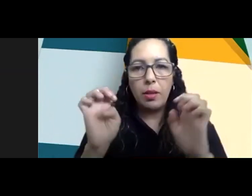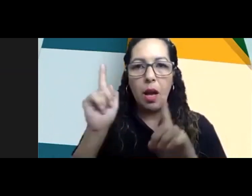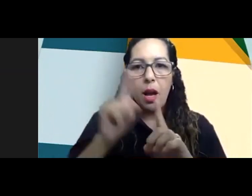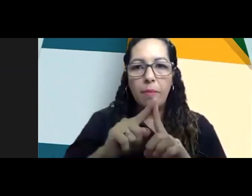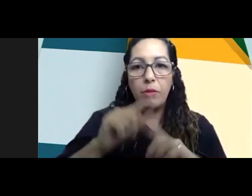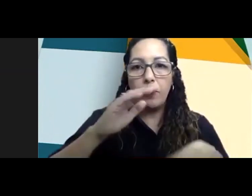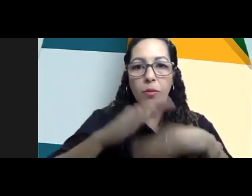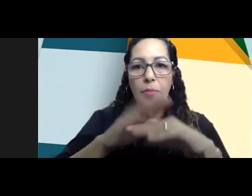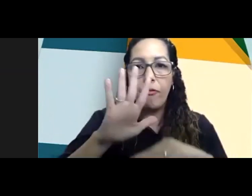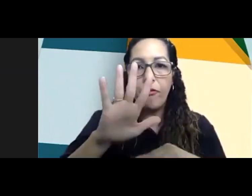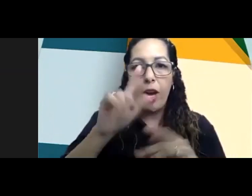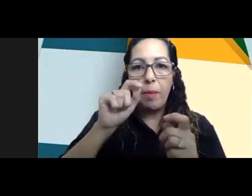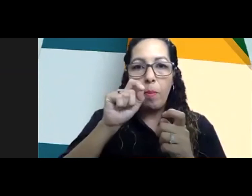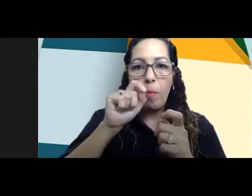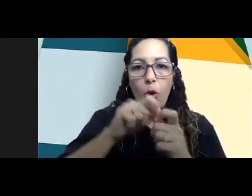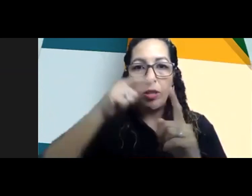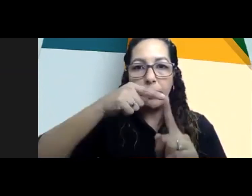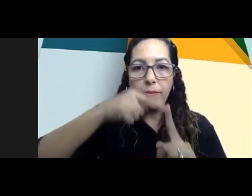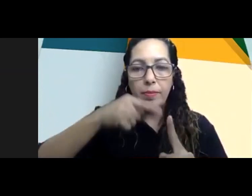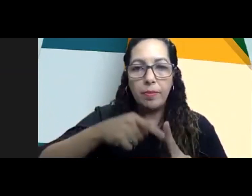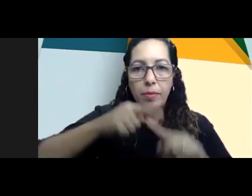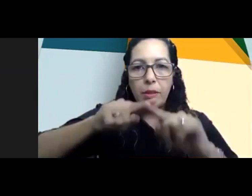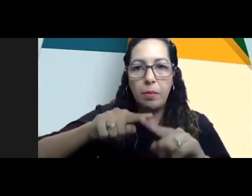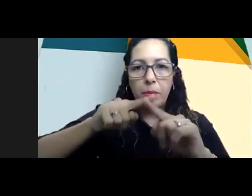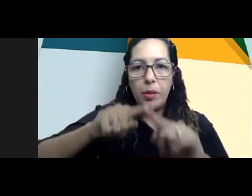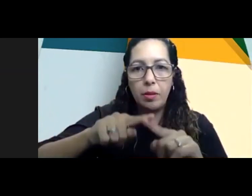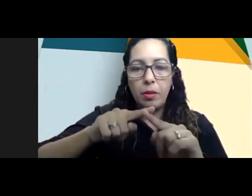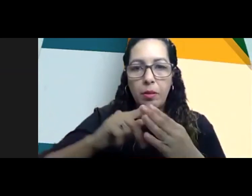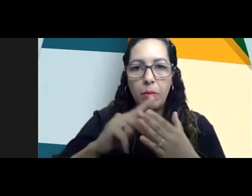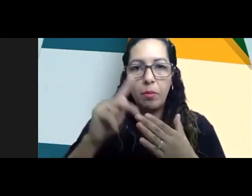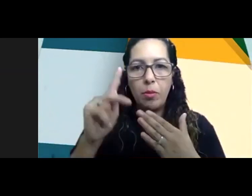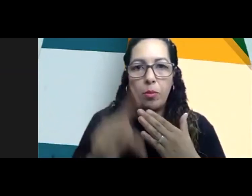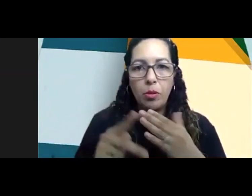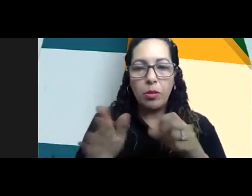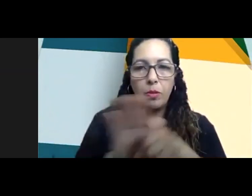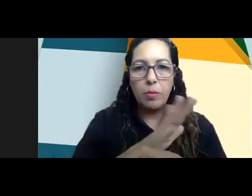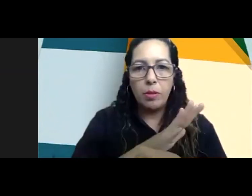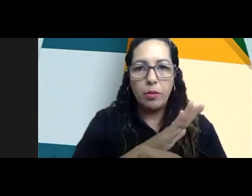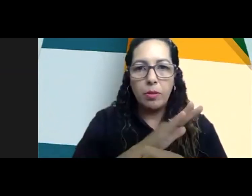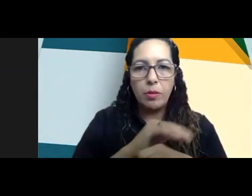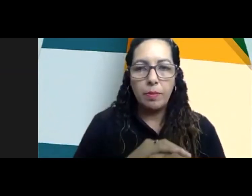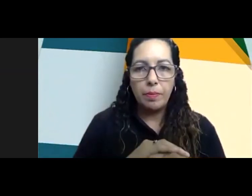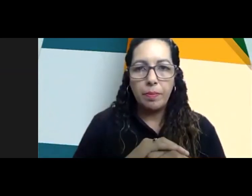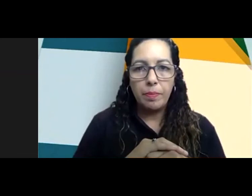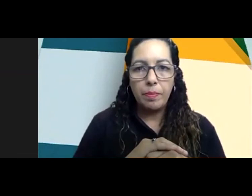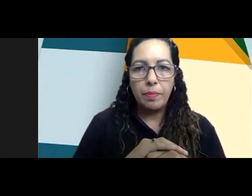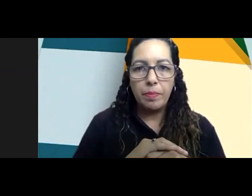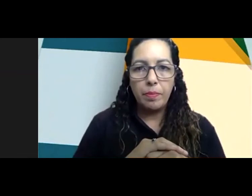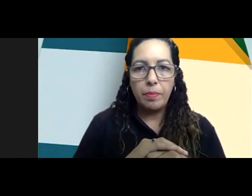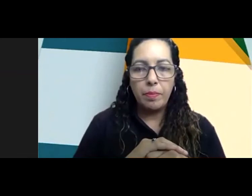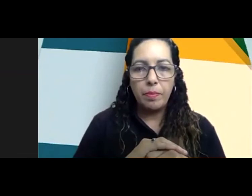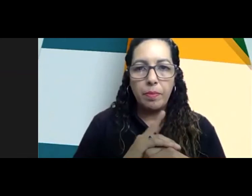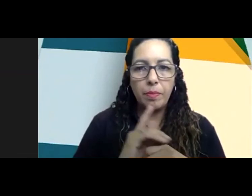be assigned to the proposer based on the proposed plan's completeness. All proposers must verify